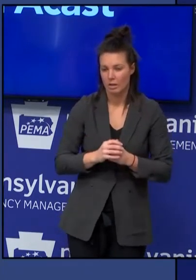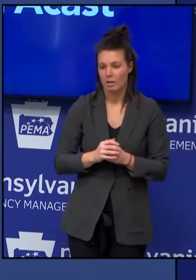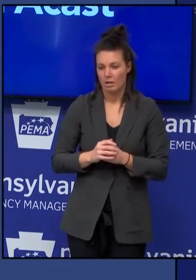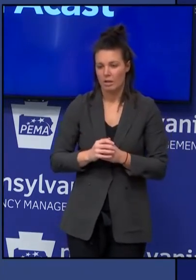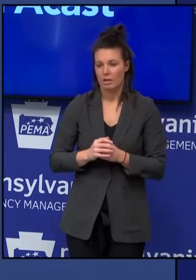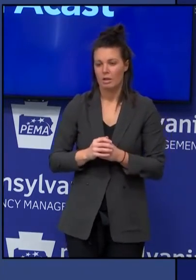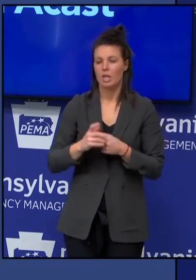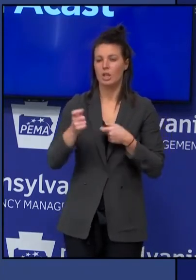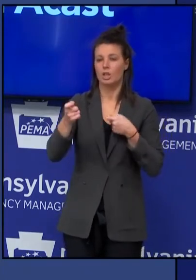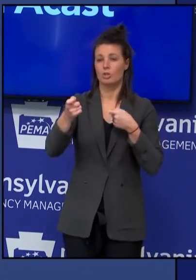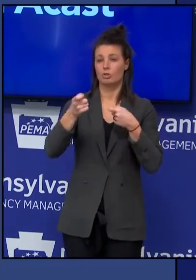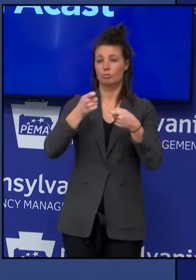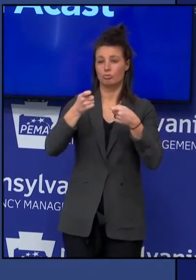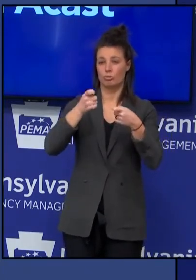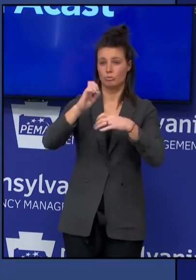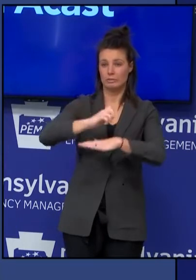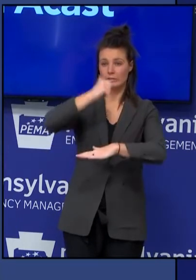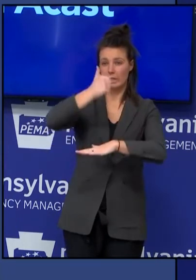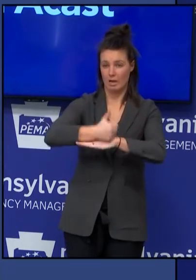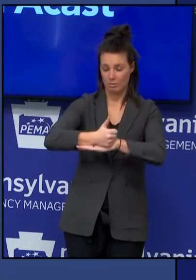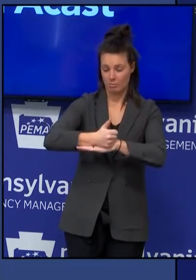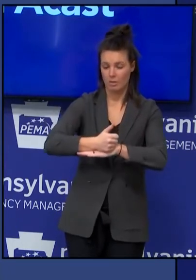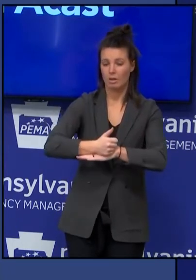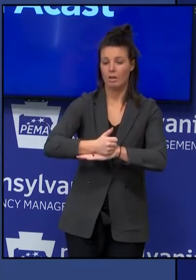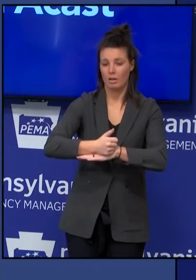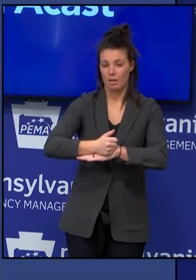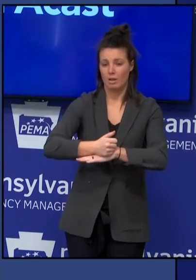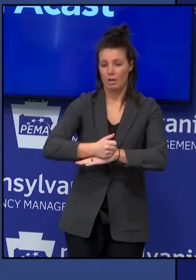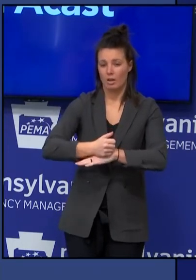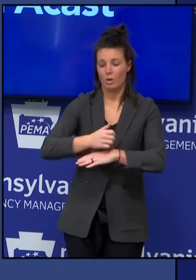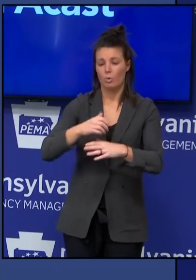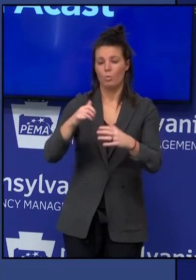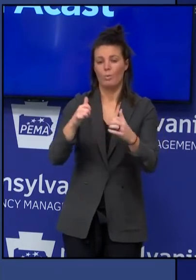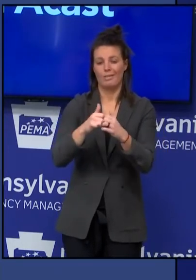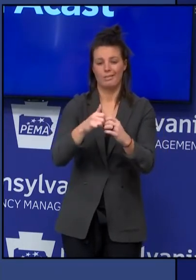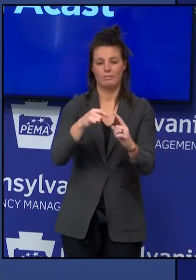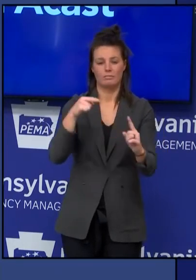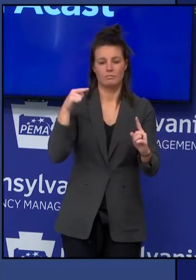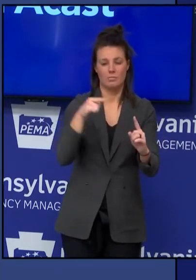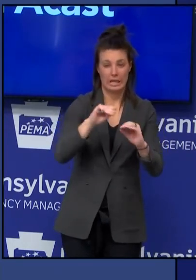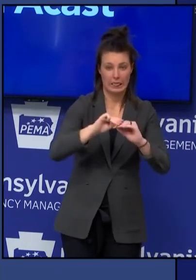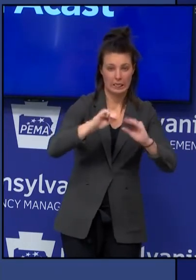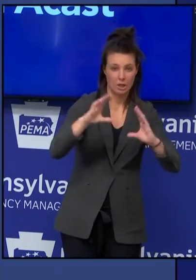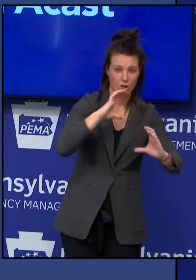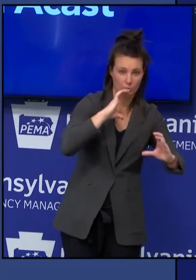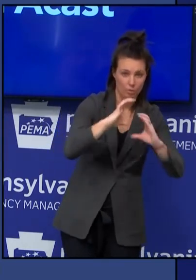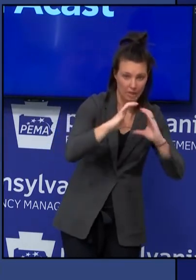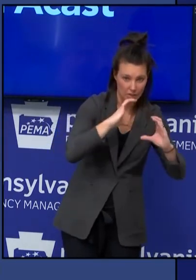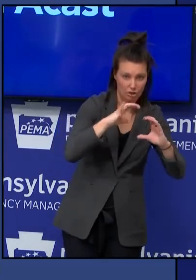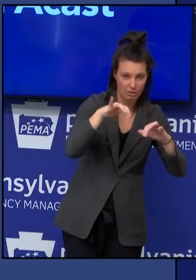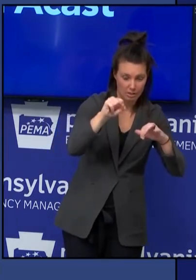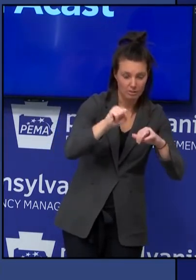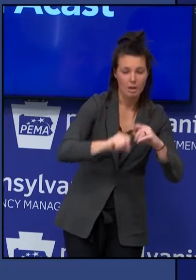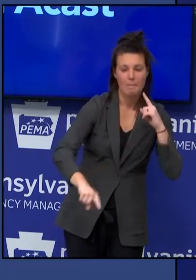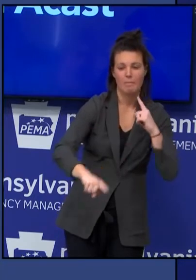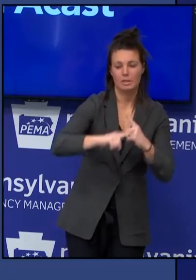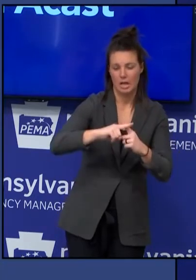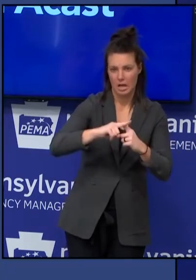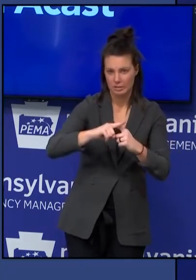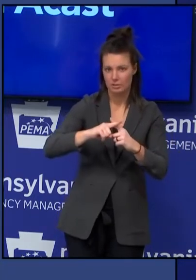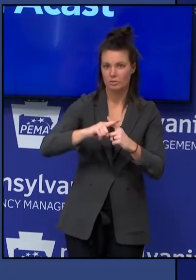The controls that we've put in place not only are with reference to clearer communication, but also allowing